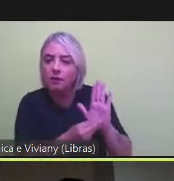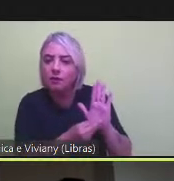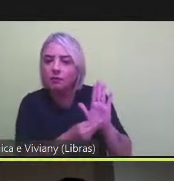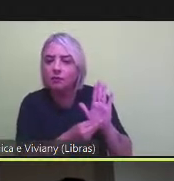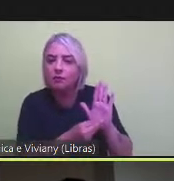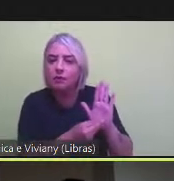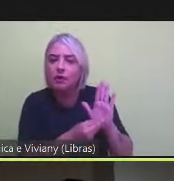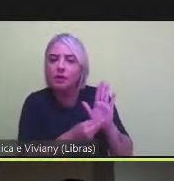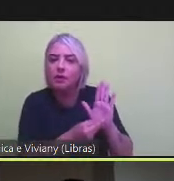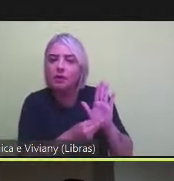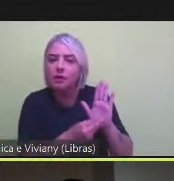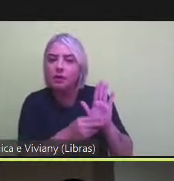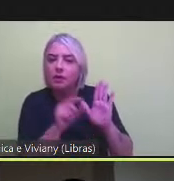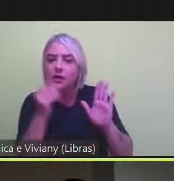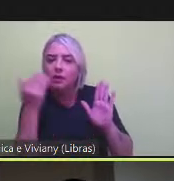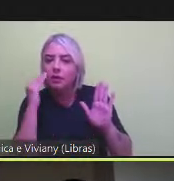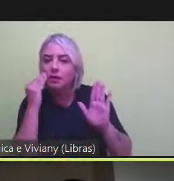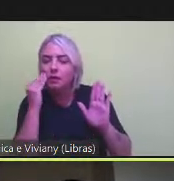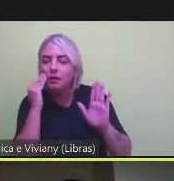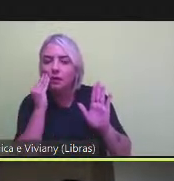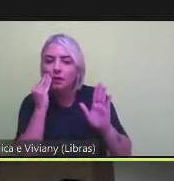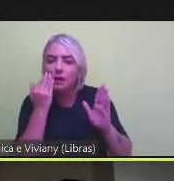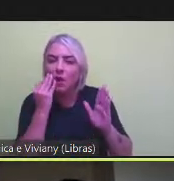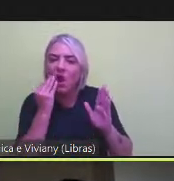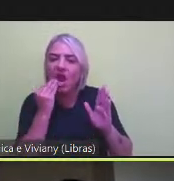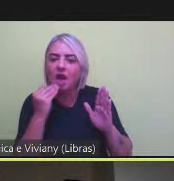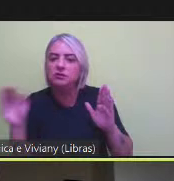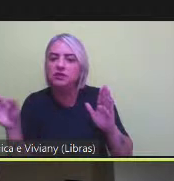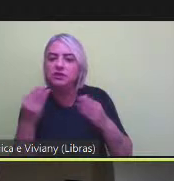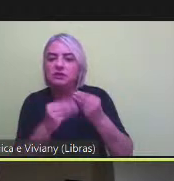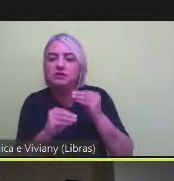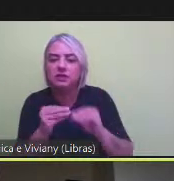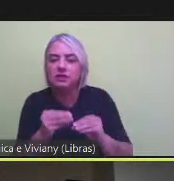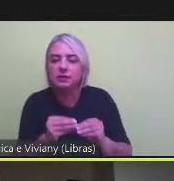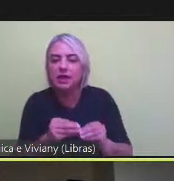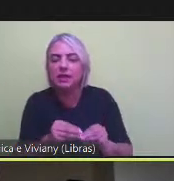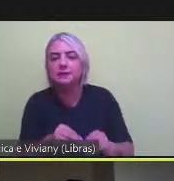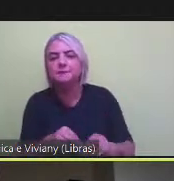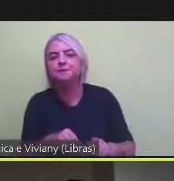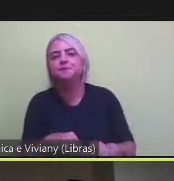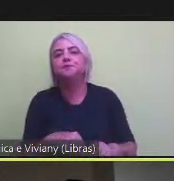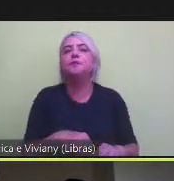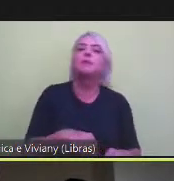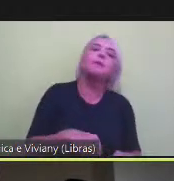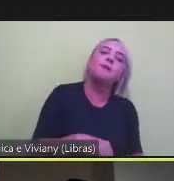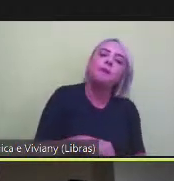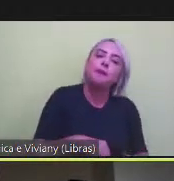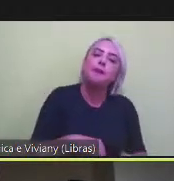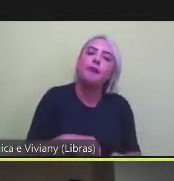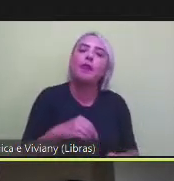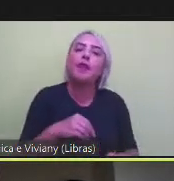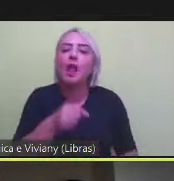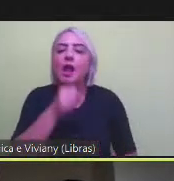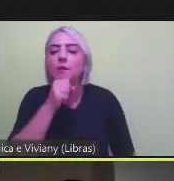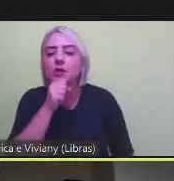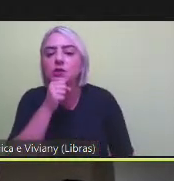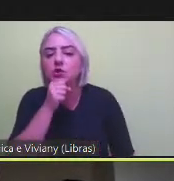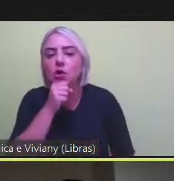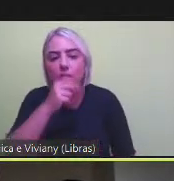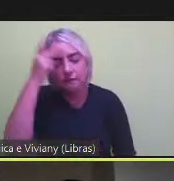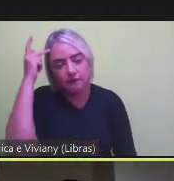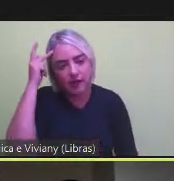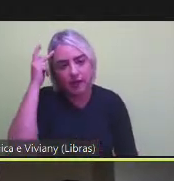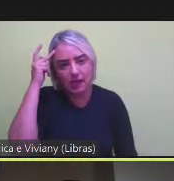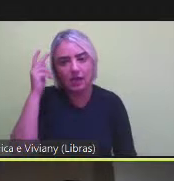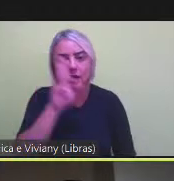a model that we aim to follow to implement the identification of the nutritional risk in old